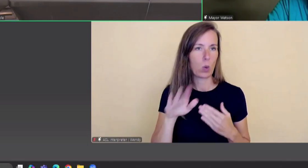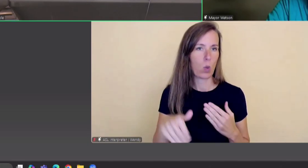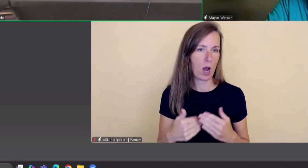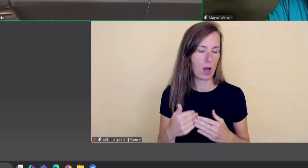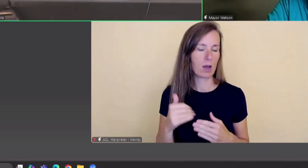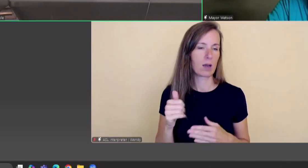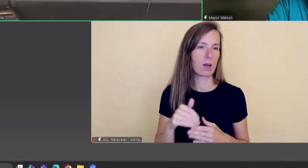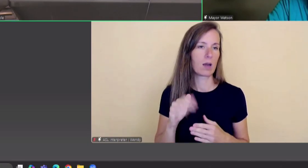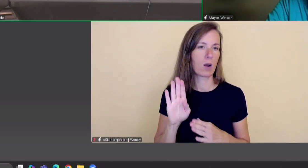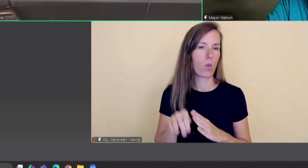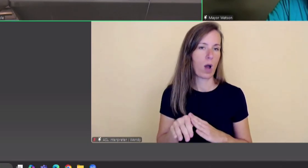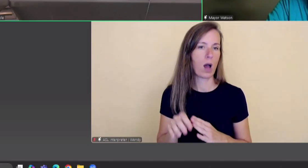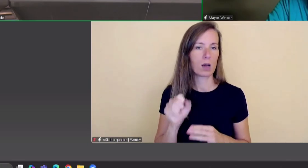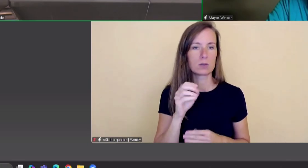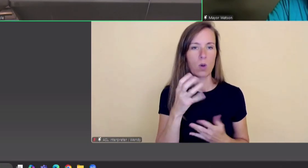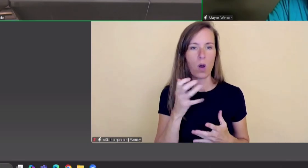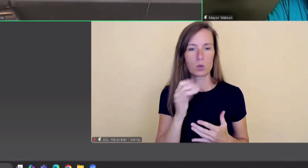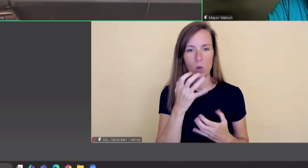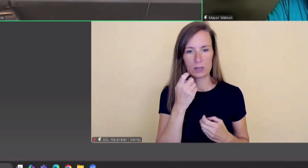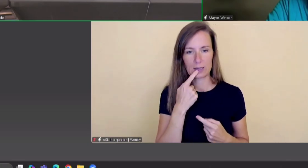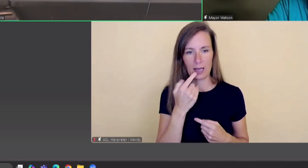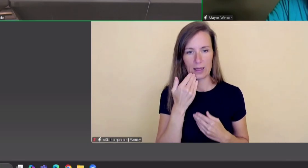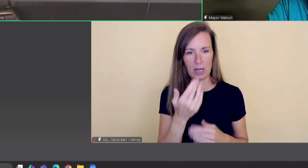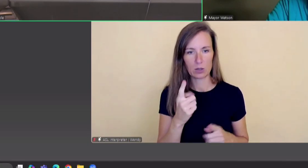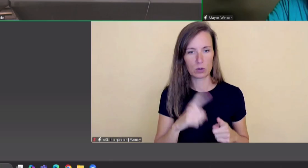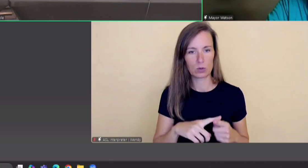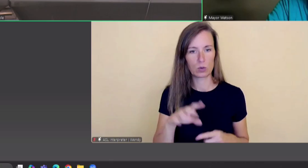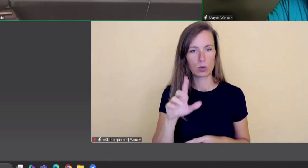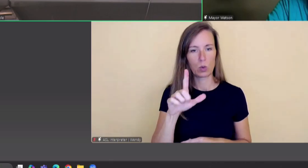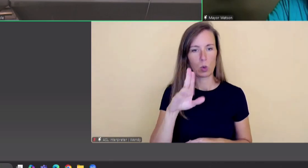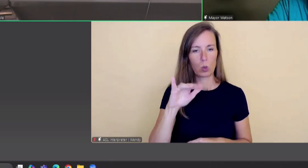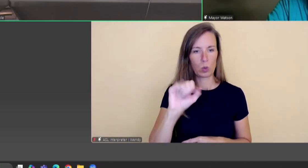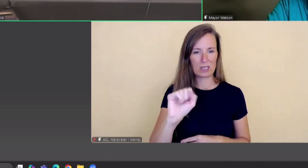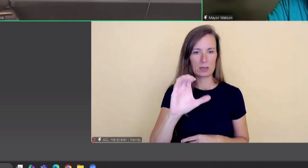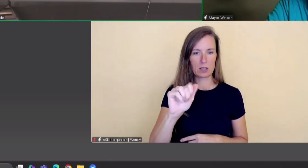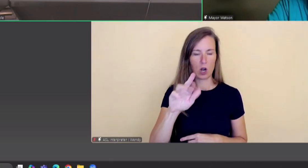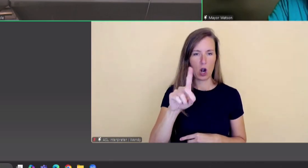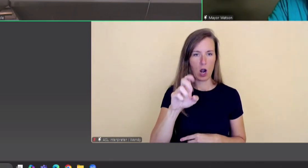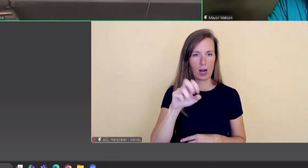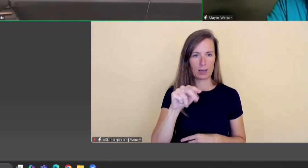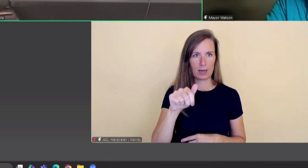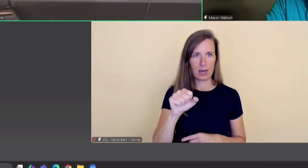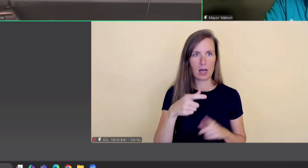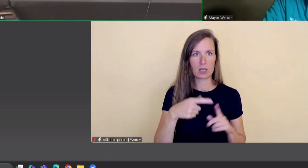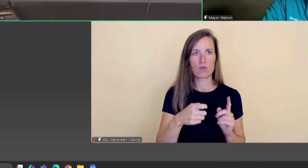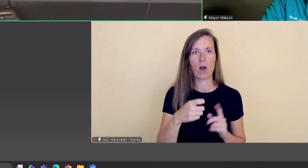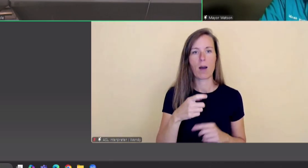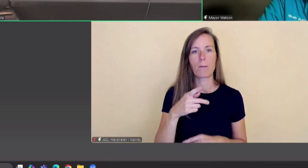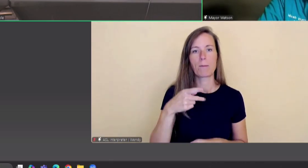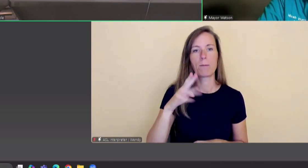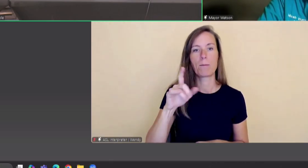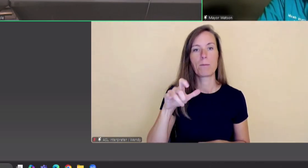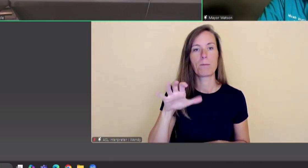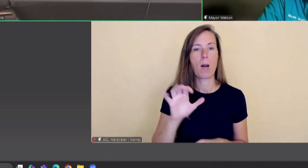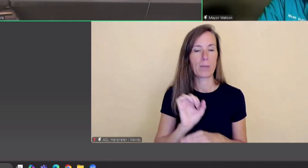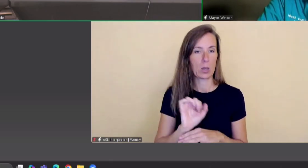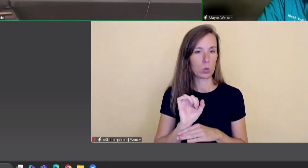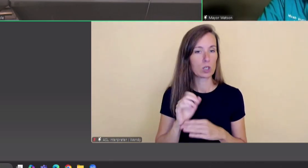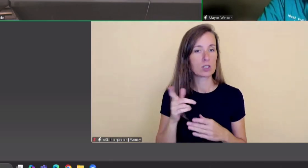also want to say thank you to Luis Cardenas from Public Works. He assisted our Girl Scout